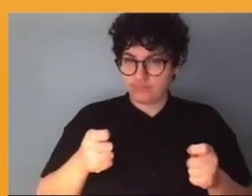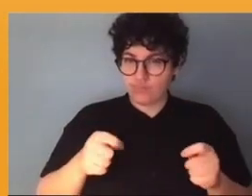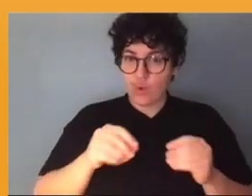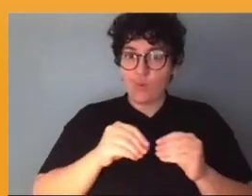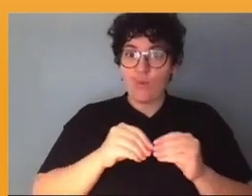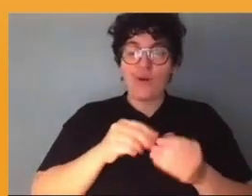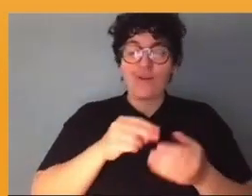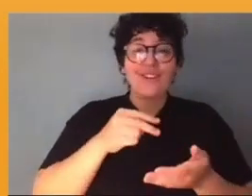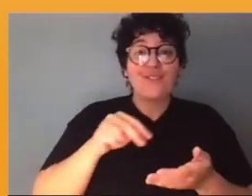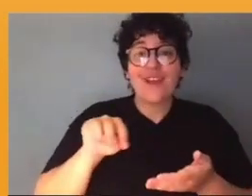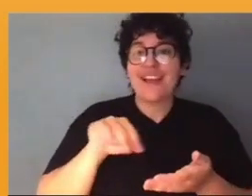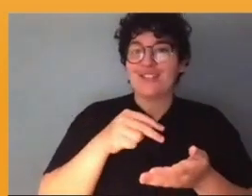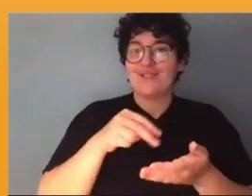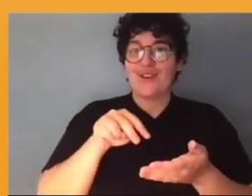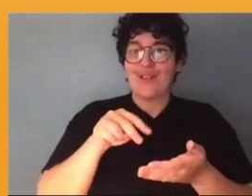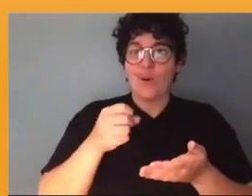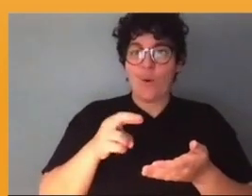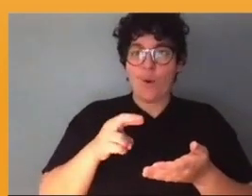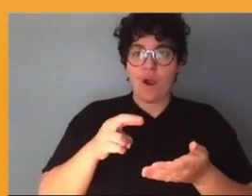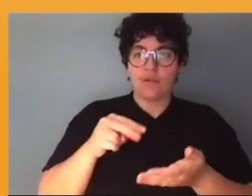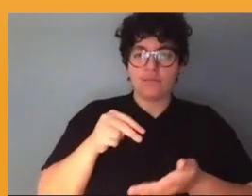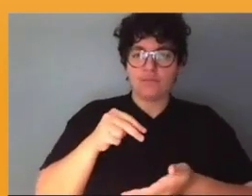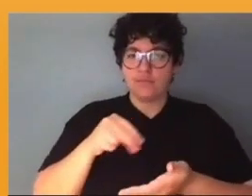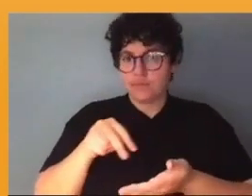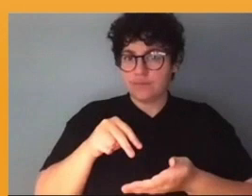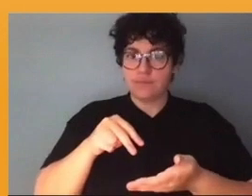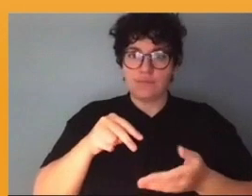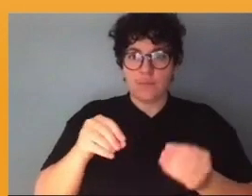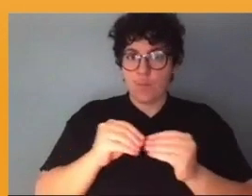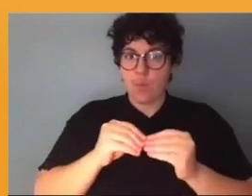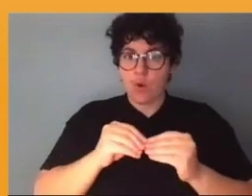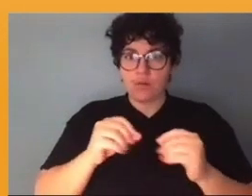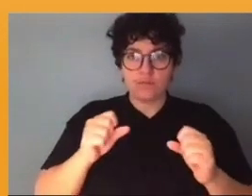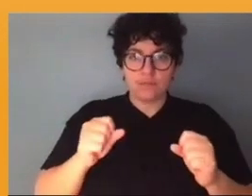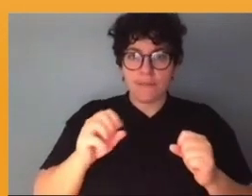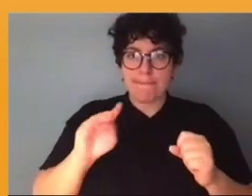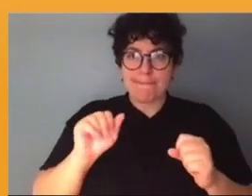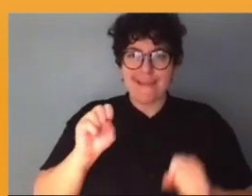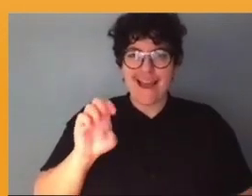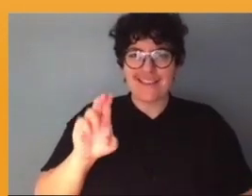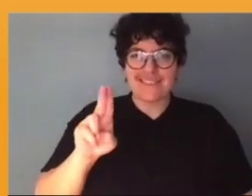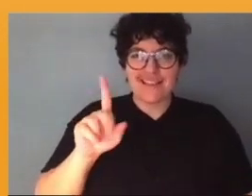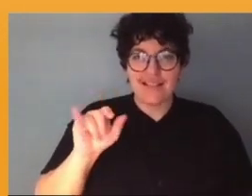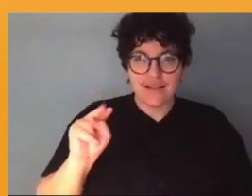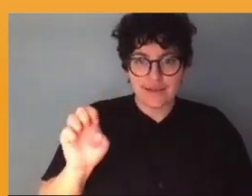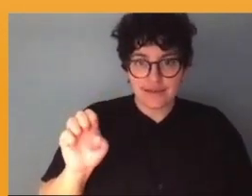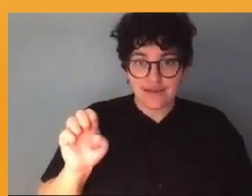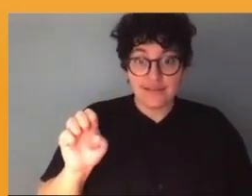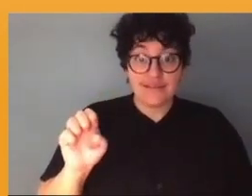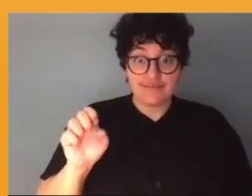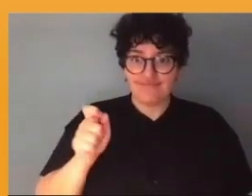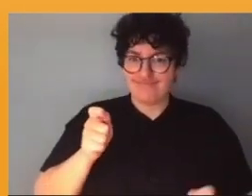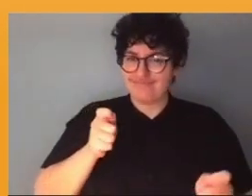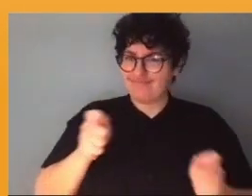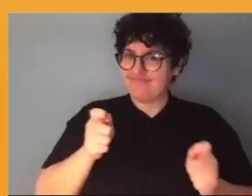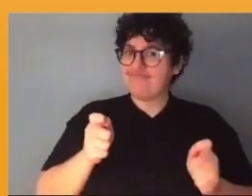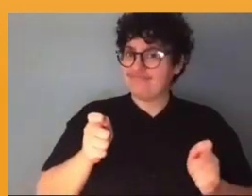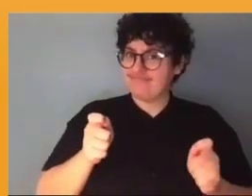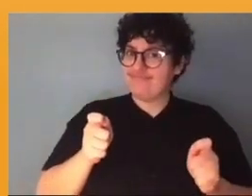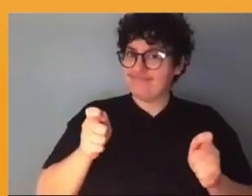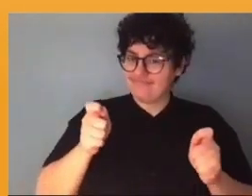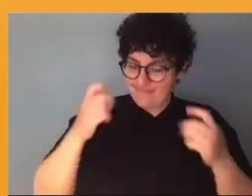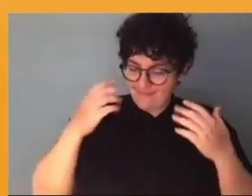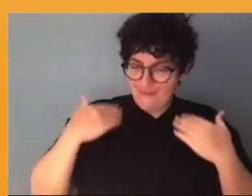And other than that, we use our eyes and bend